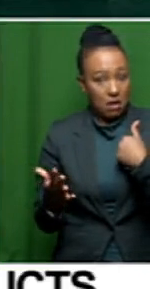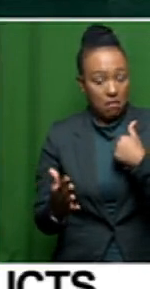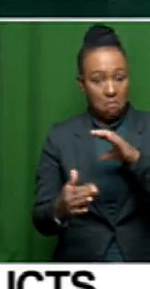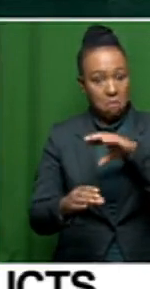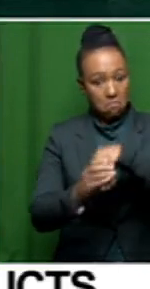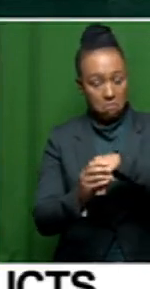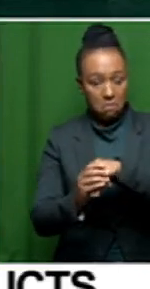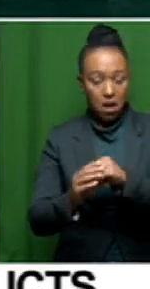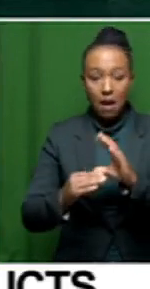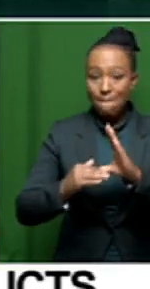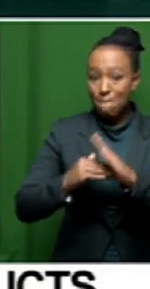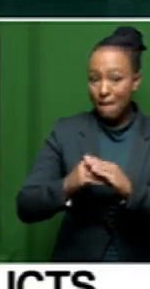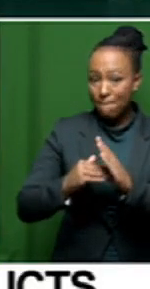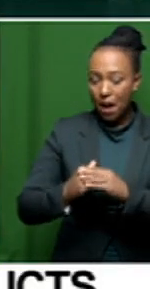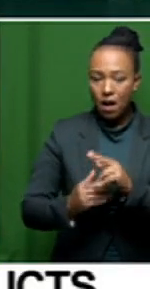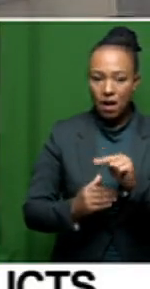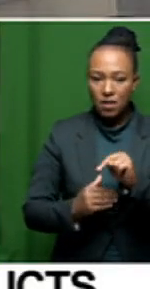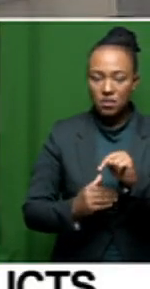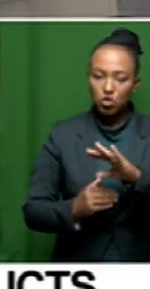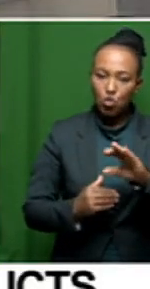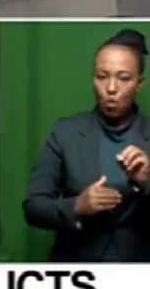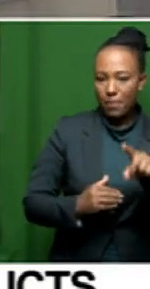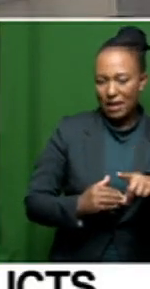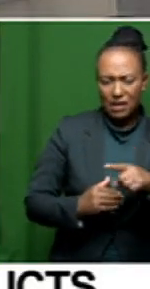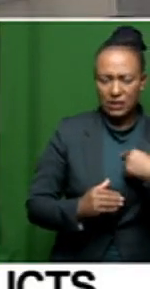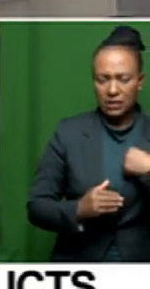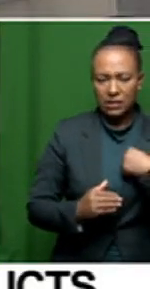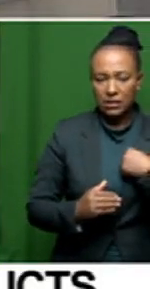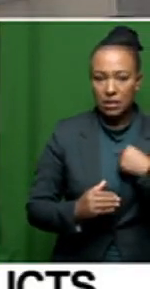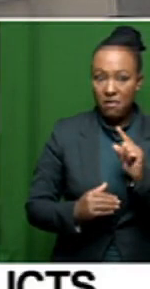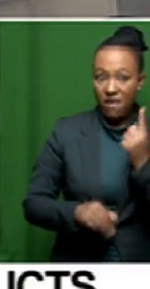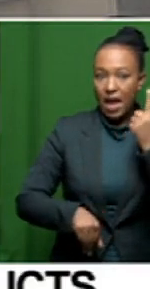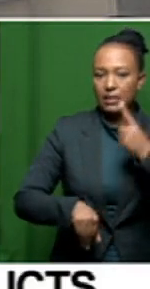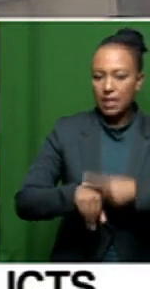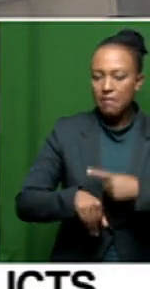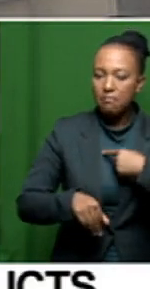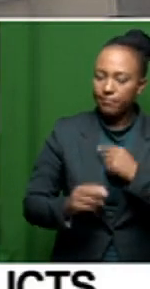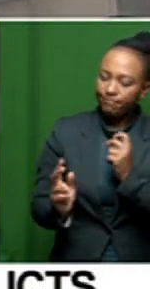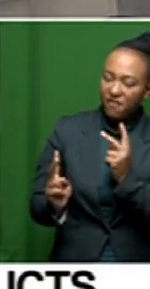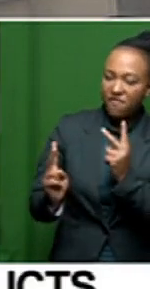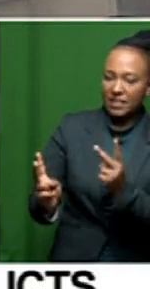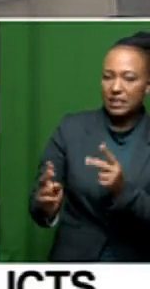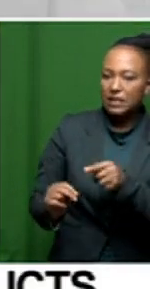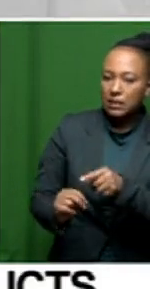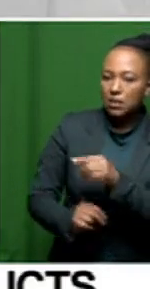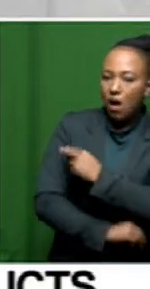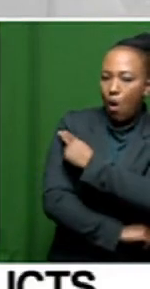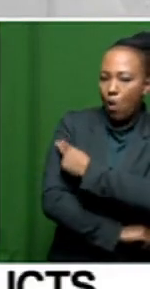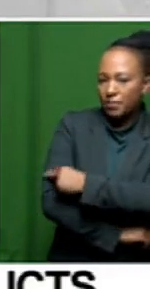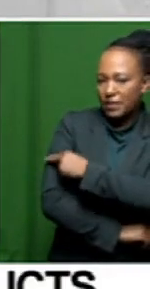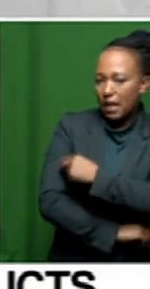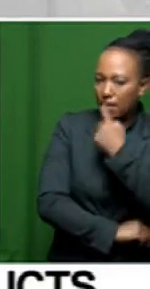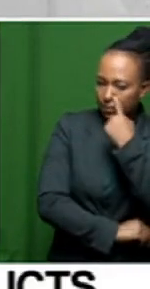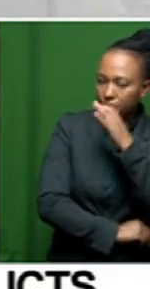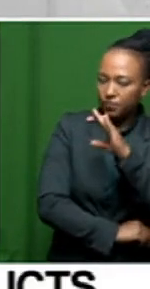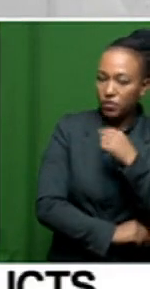of NCOP. So this was my first time to visit Charlotte Maxeke as